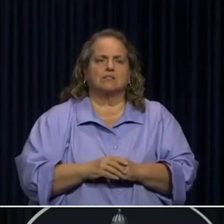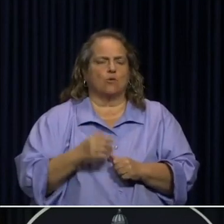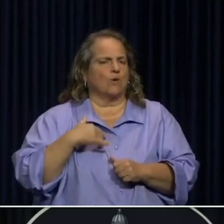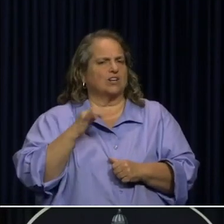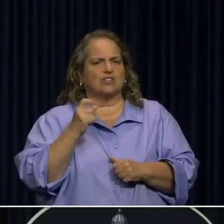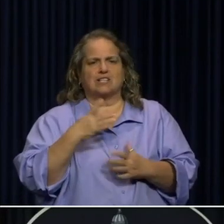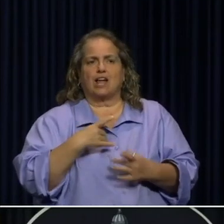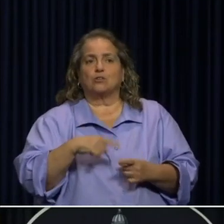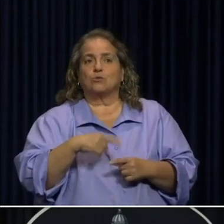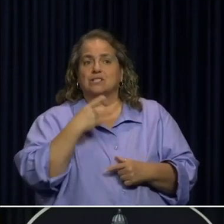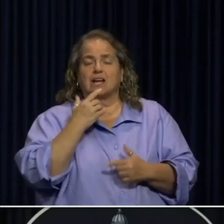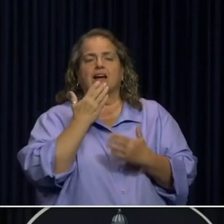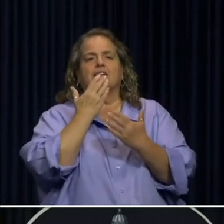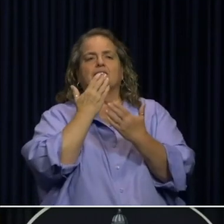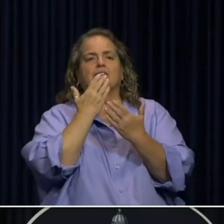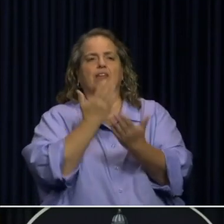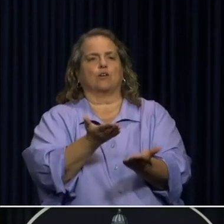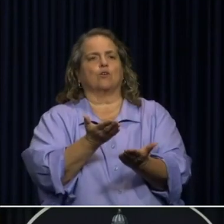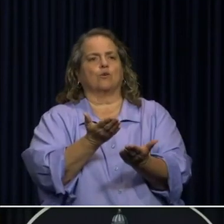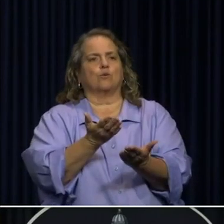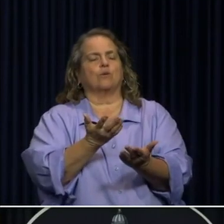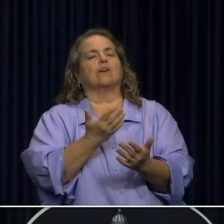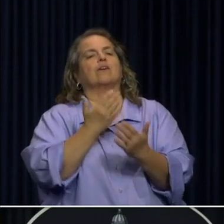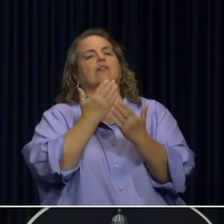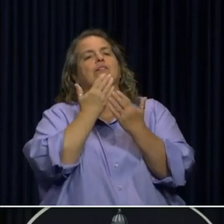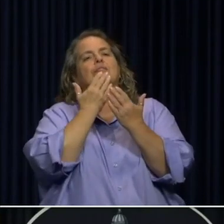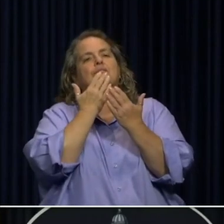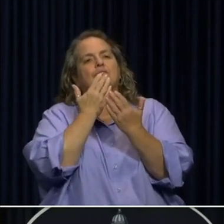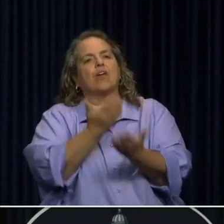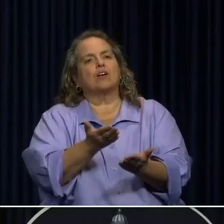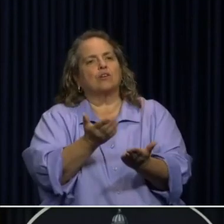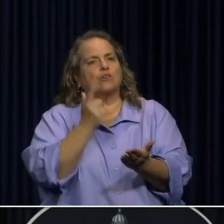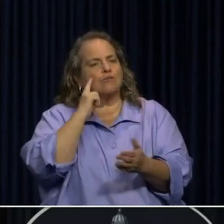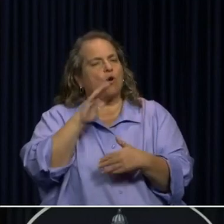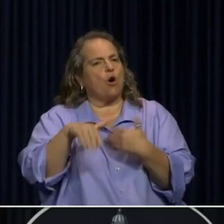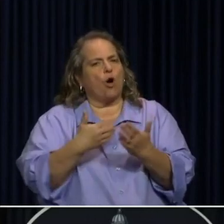like to say thank you. Thank you for all that you do.